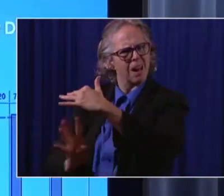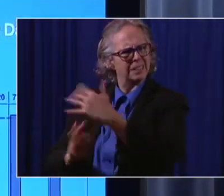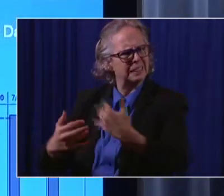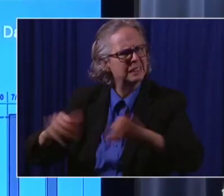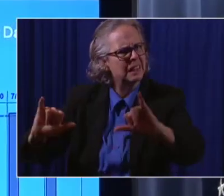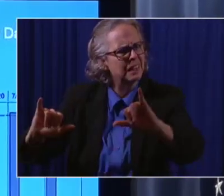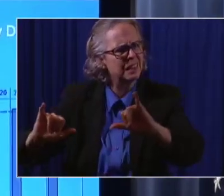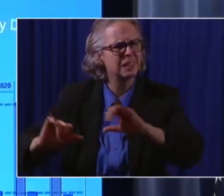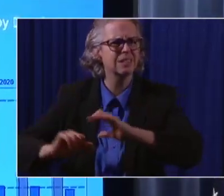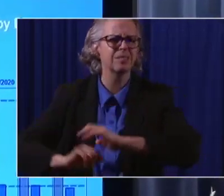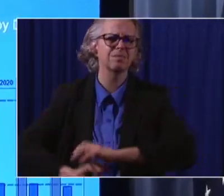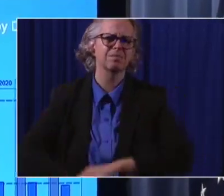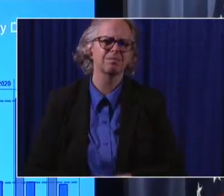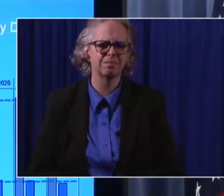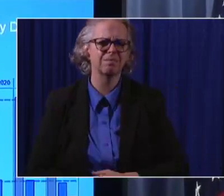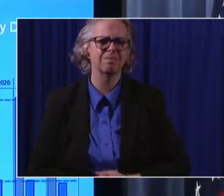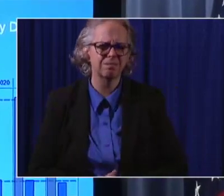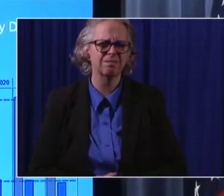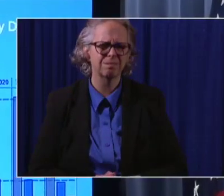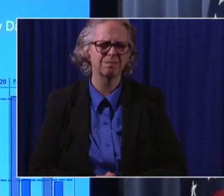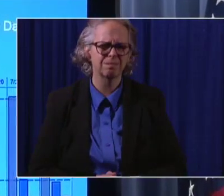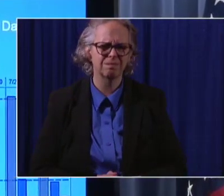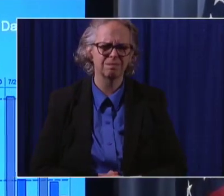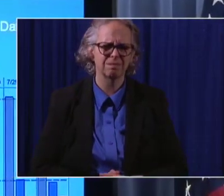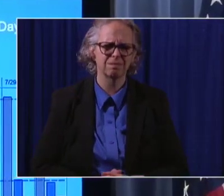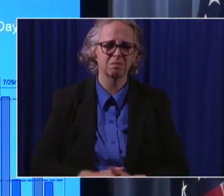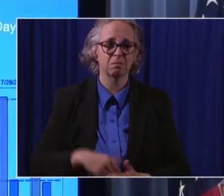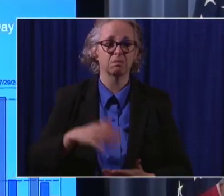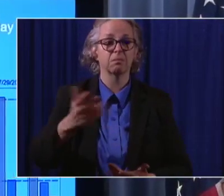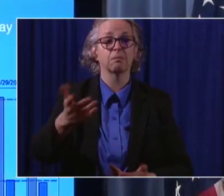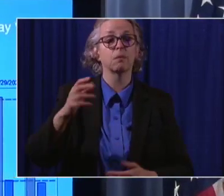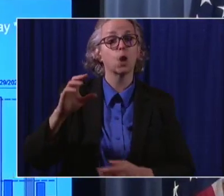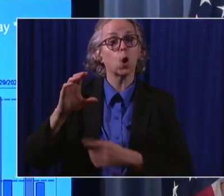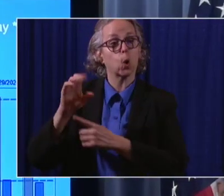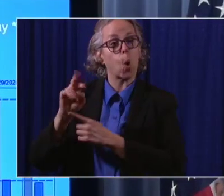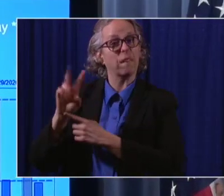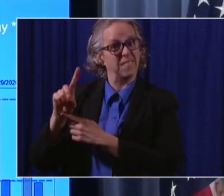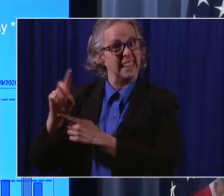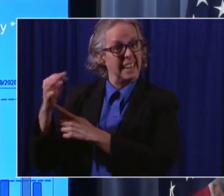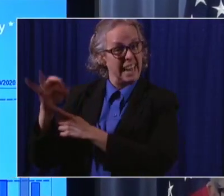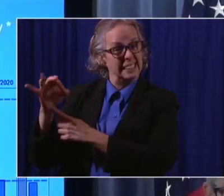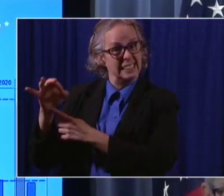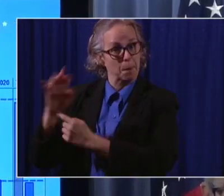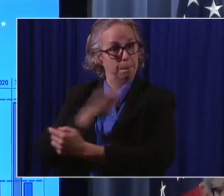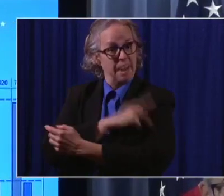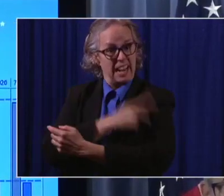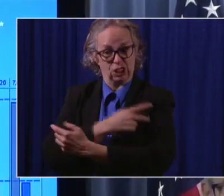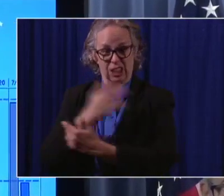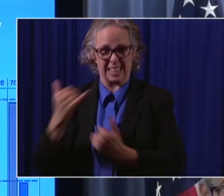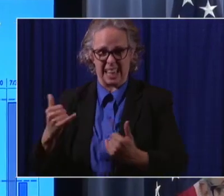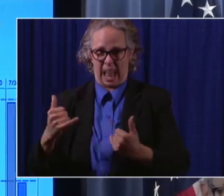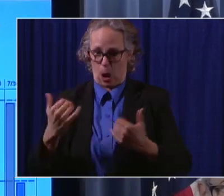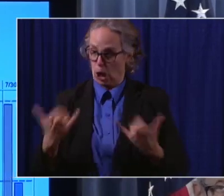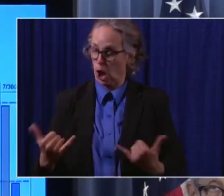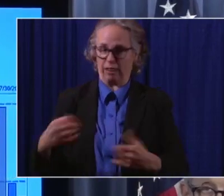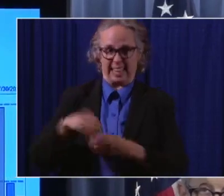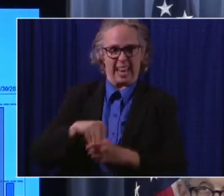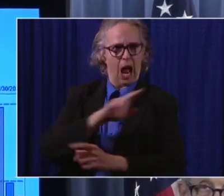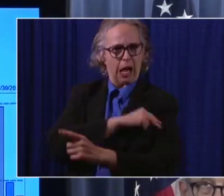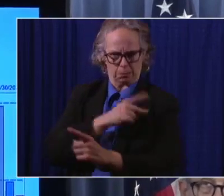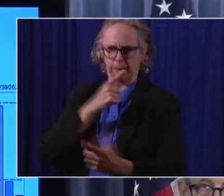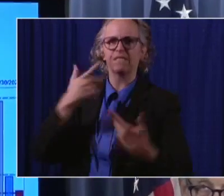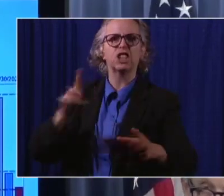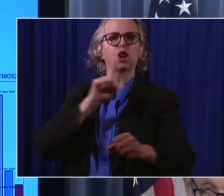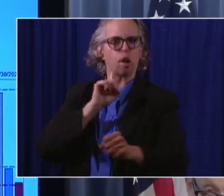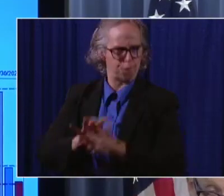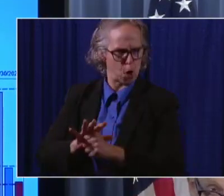Number of confirmed COVID-19 patients that are currently in Ohio hospitals. In other words, the number who are